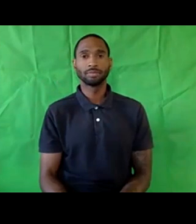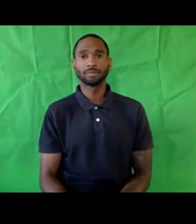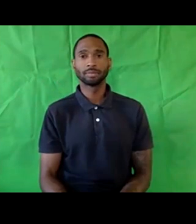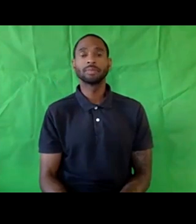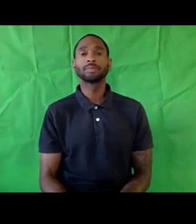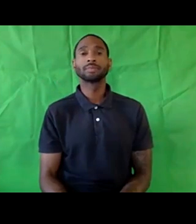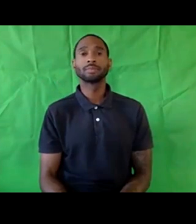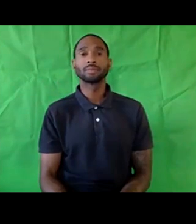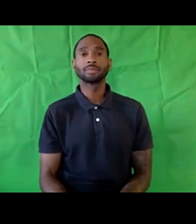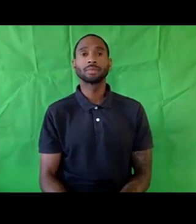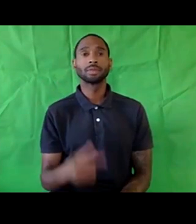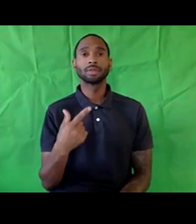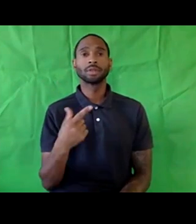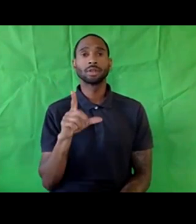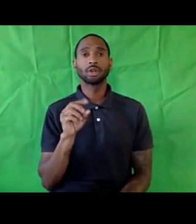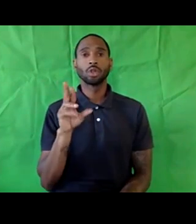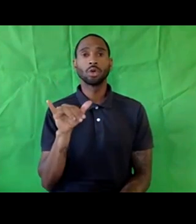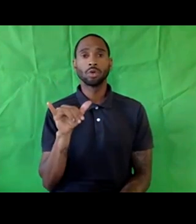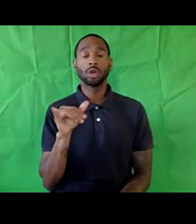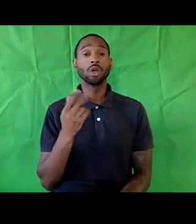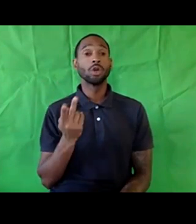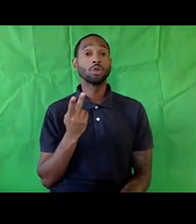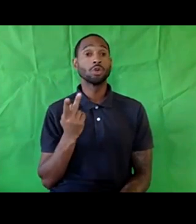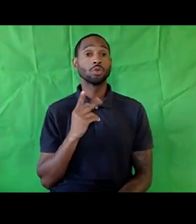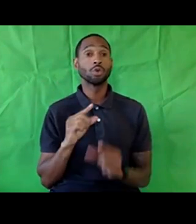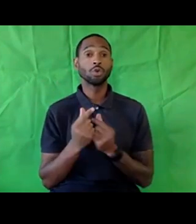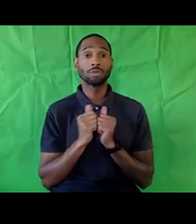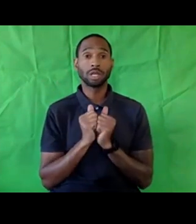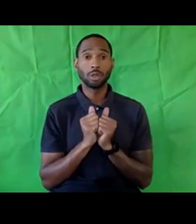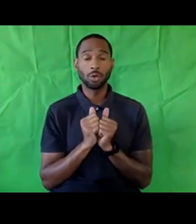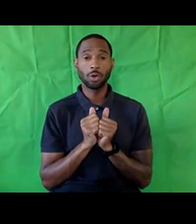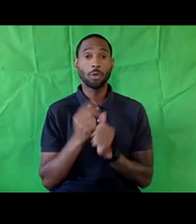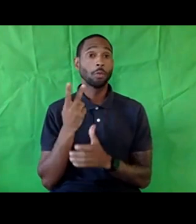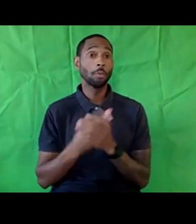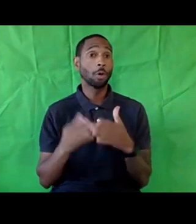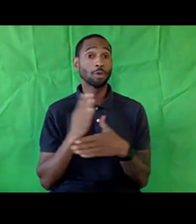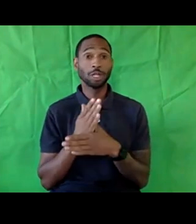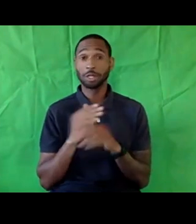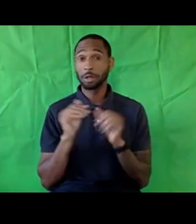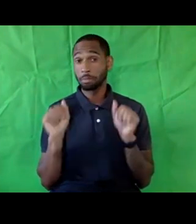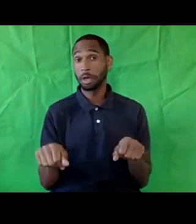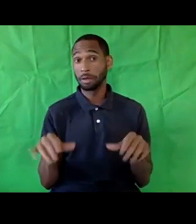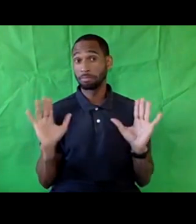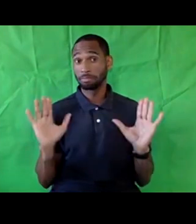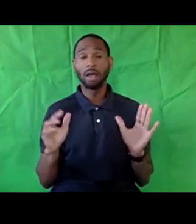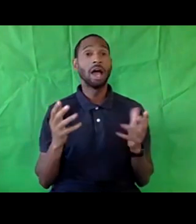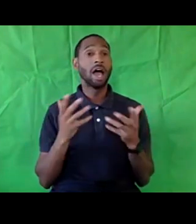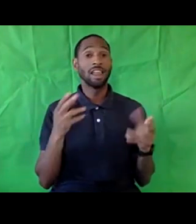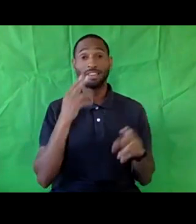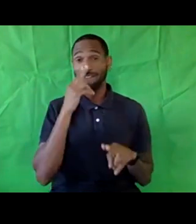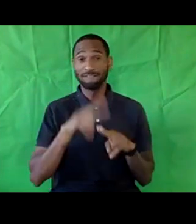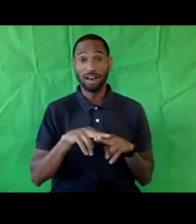Actually, we were in a group together, so maybe we both can share. I had a lot of